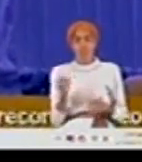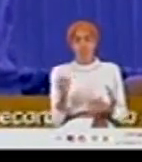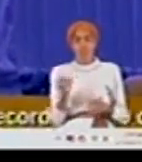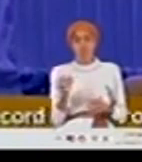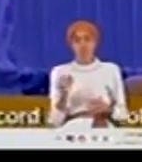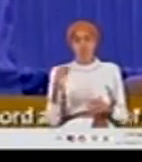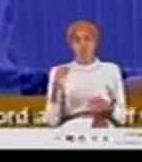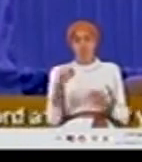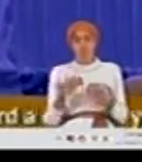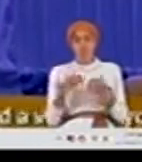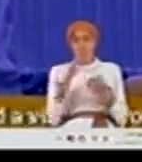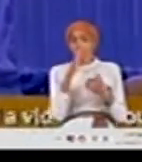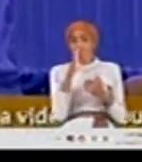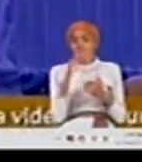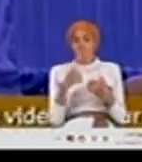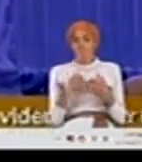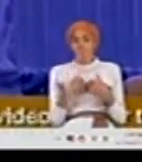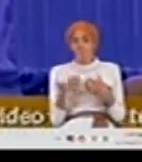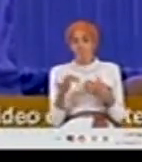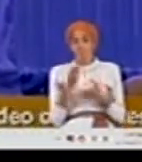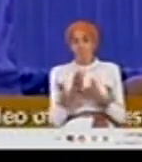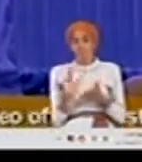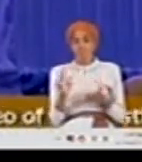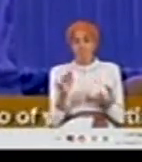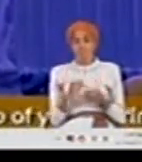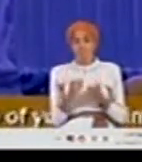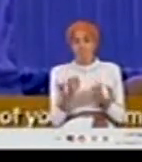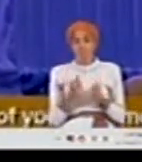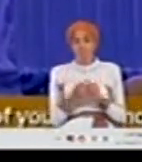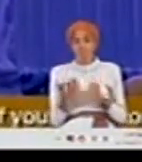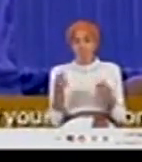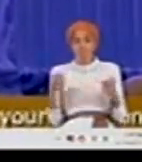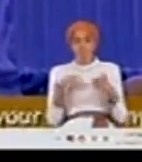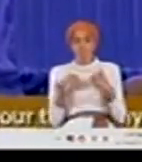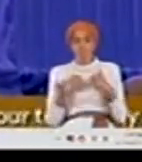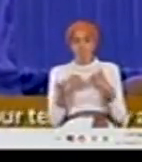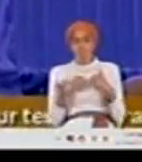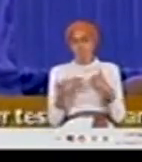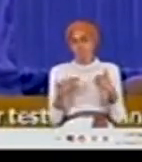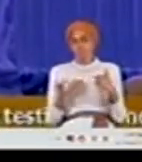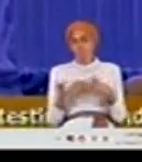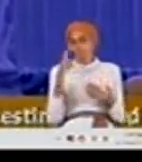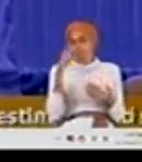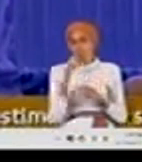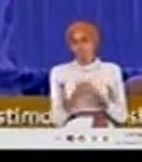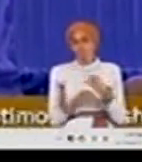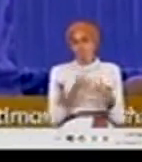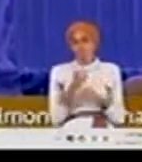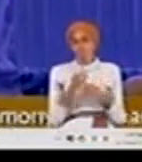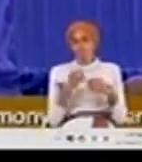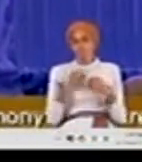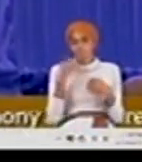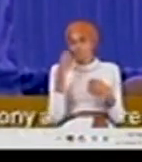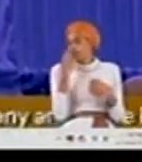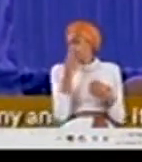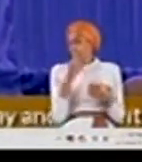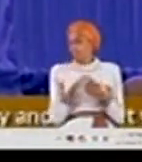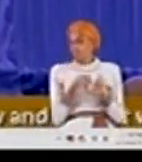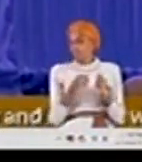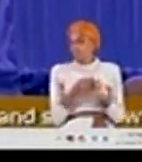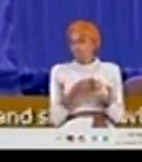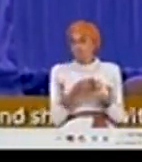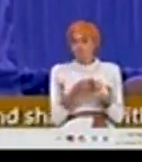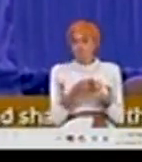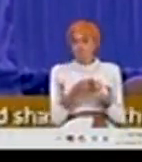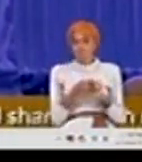having some problem know at pain for one year he have been having high problem he cannot see through through the light